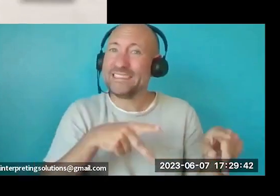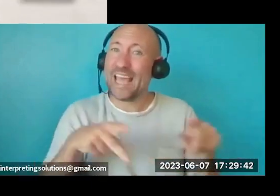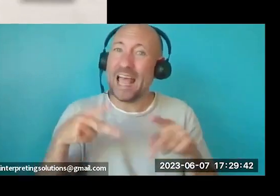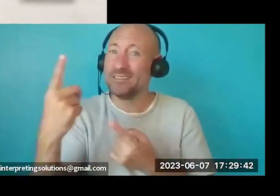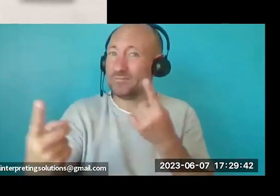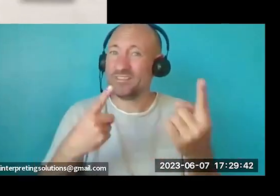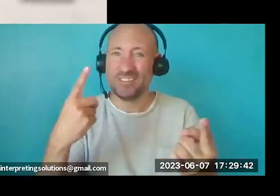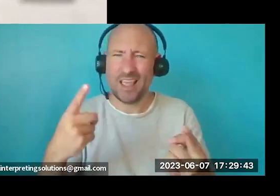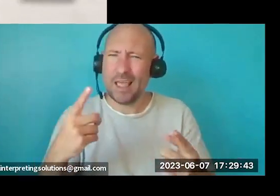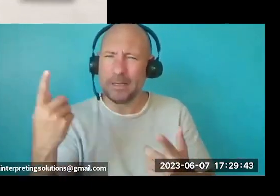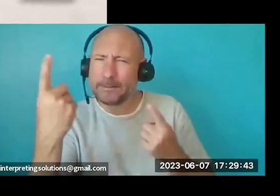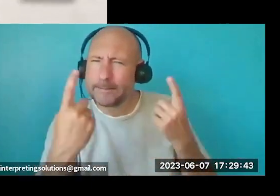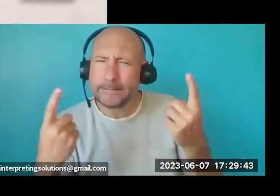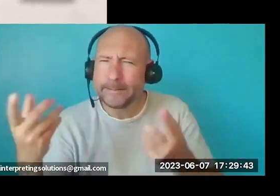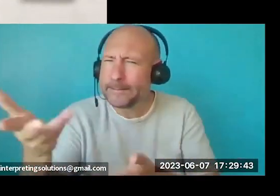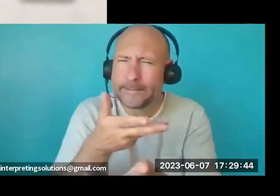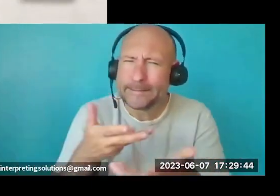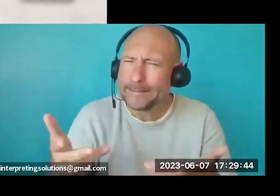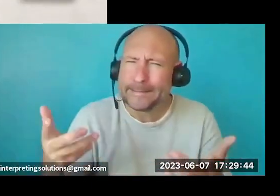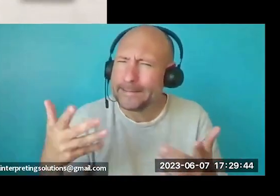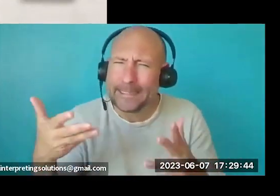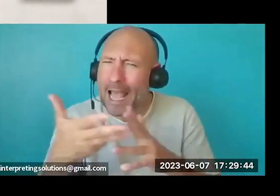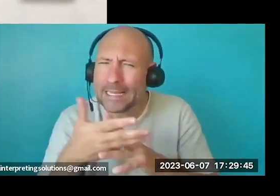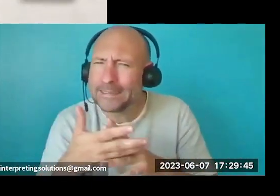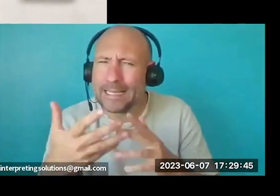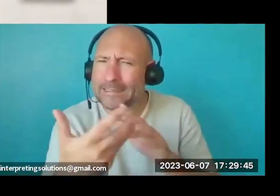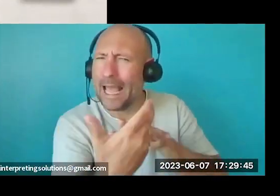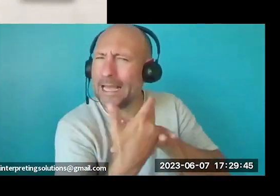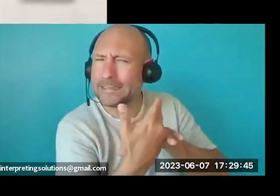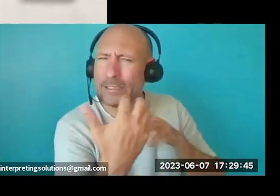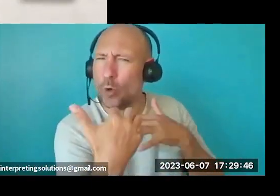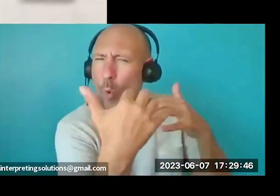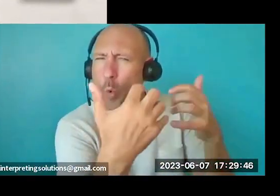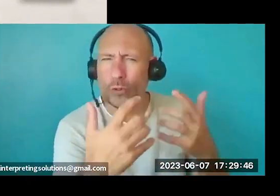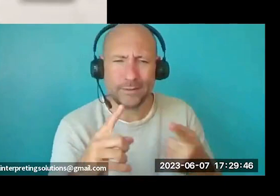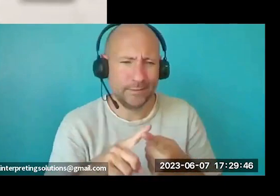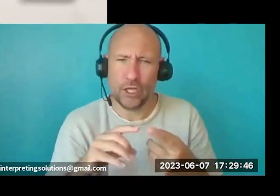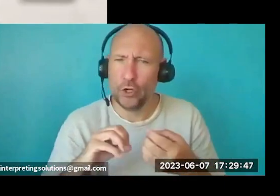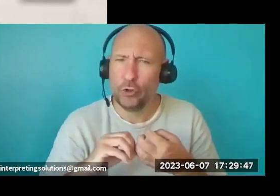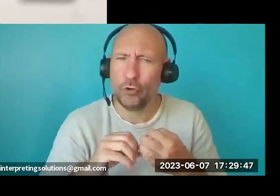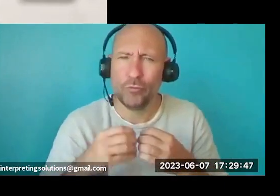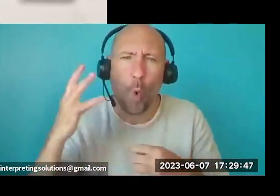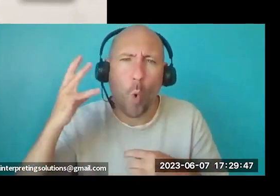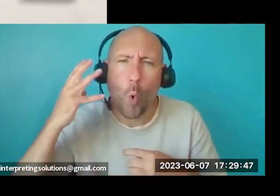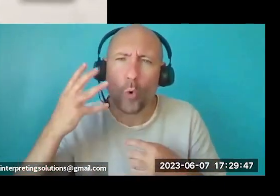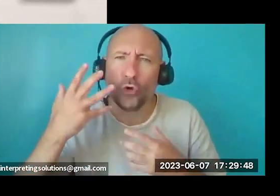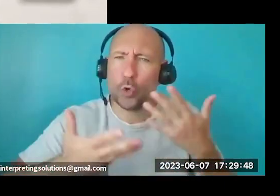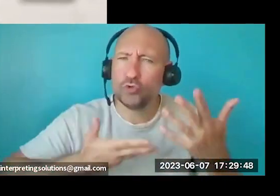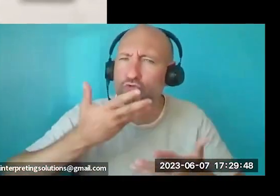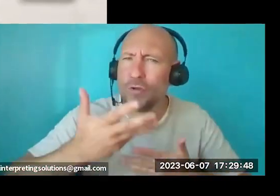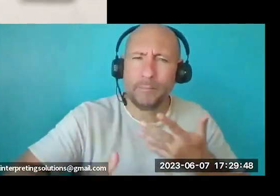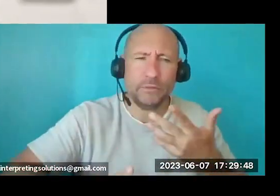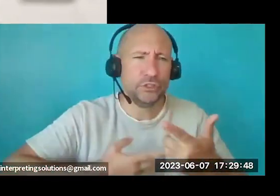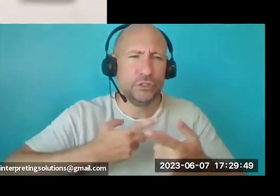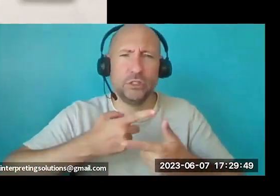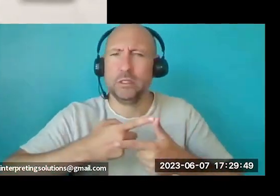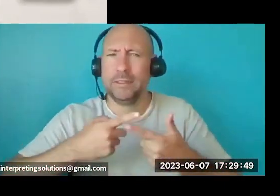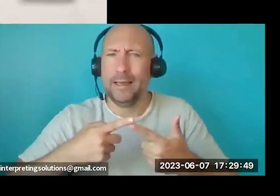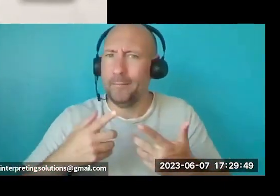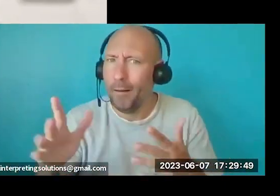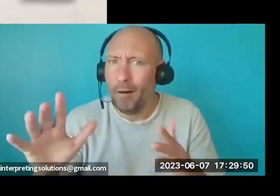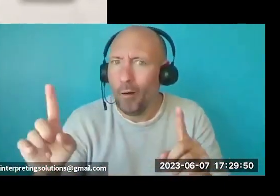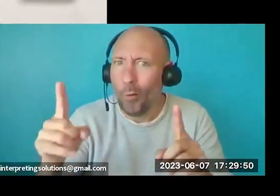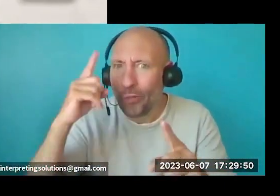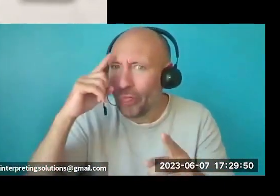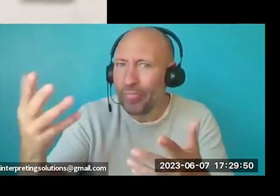about access, and particularly when creating audio description. I love sort of harnessing dancers'